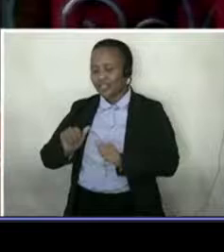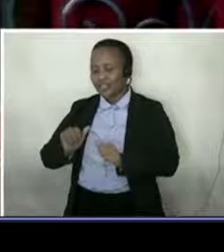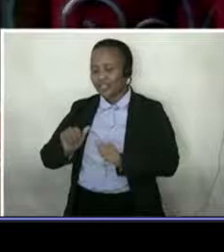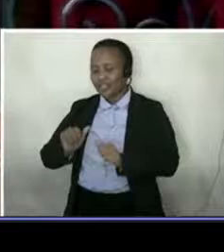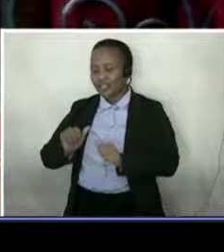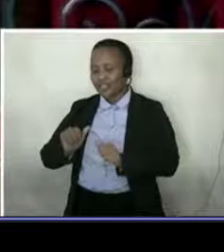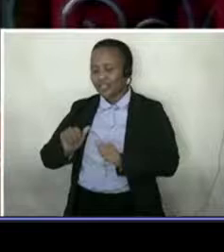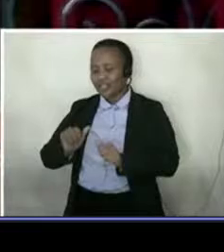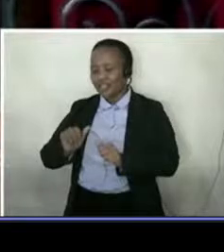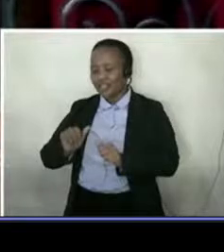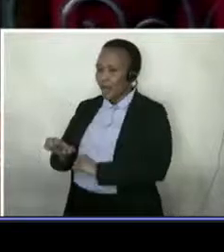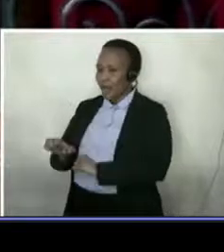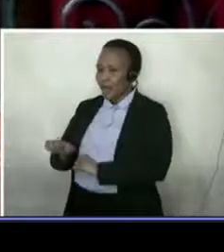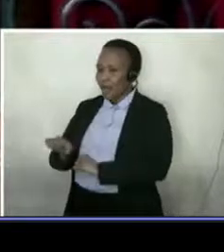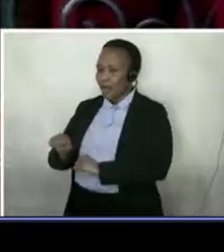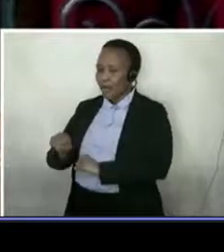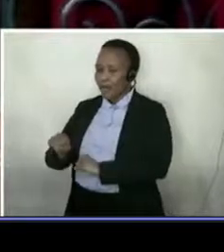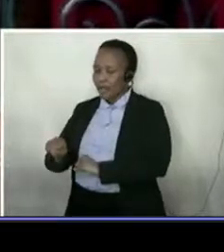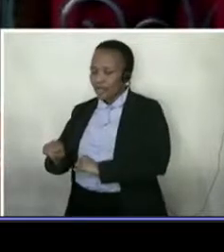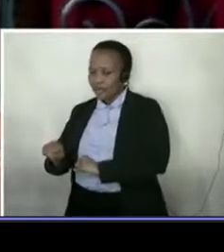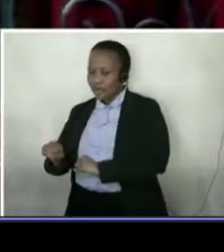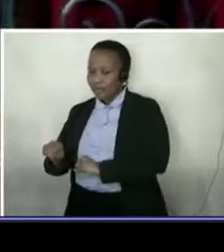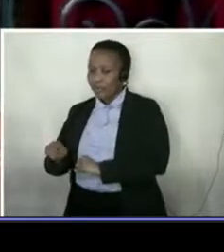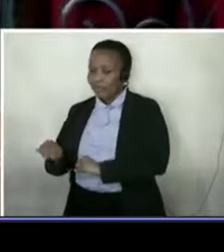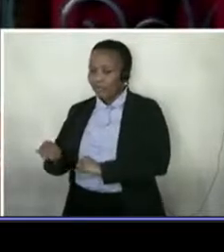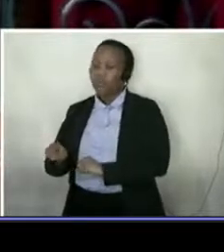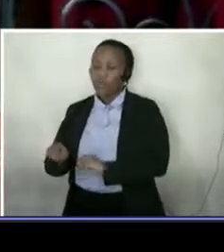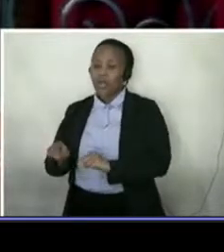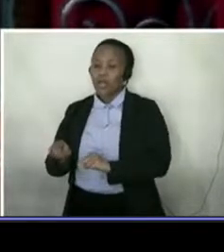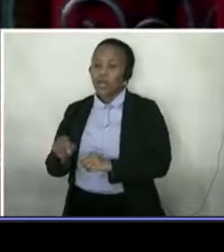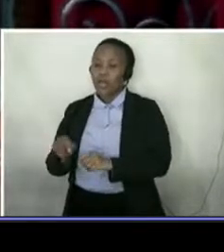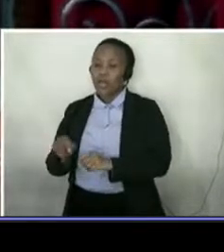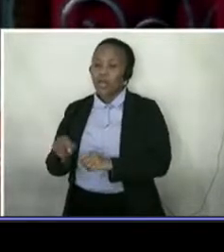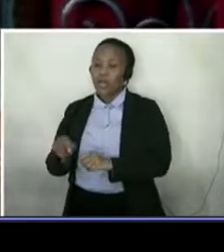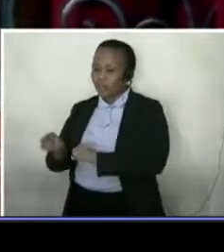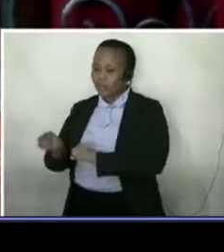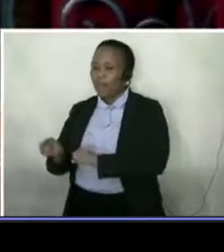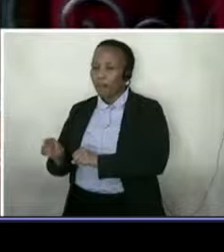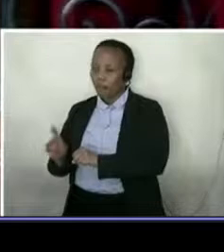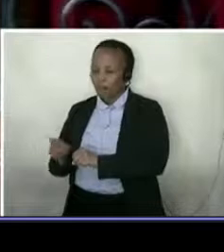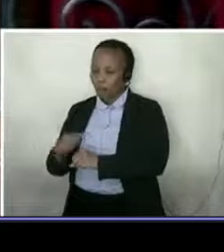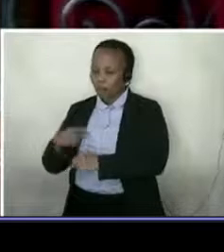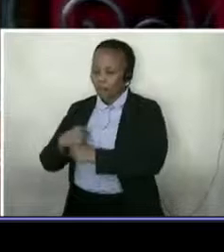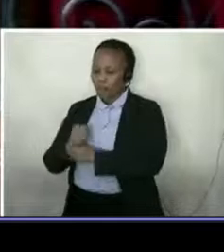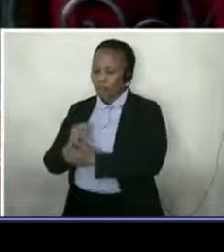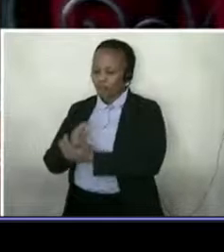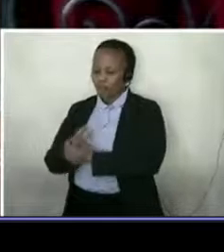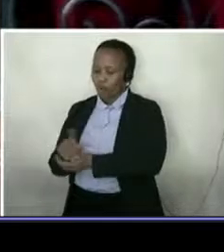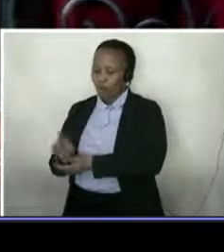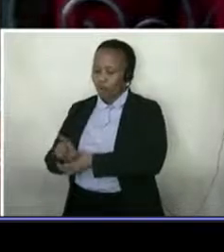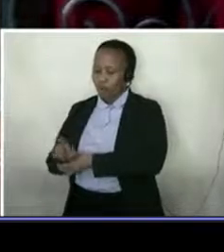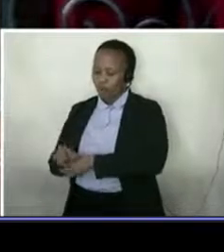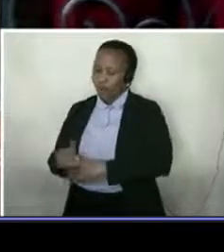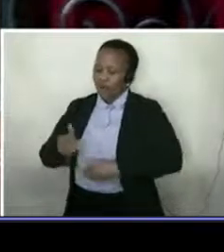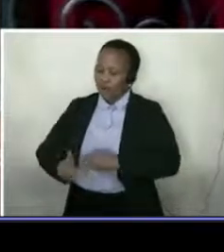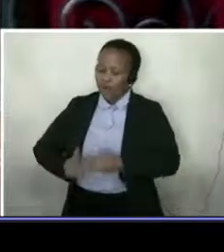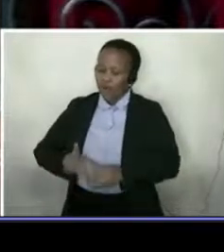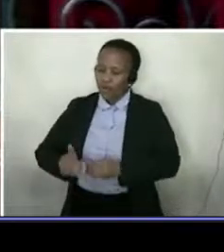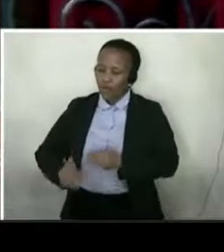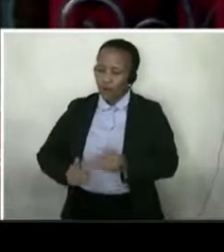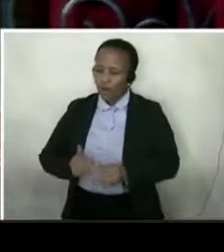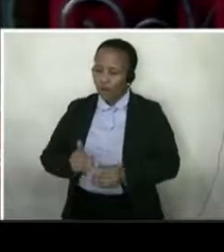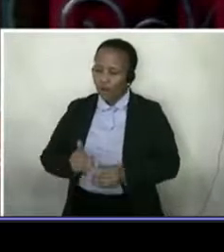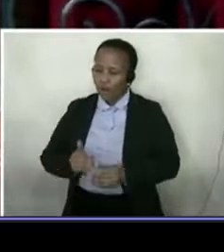Of course, there is a properly trained, and it will ensure that there is a regular reconciliation of